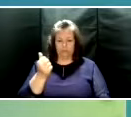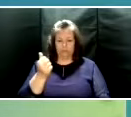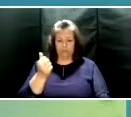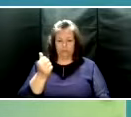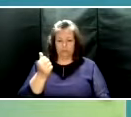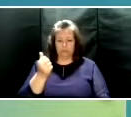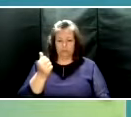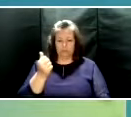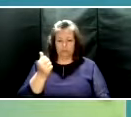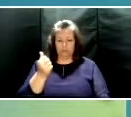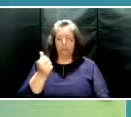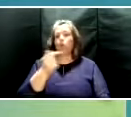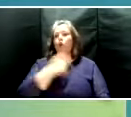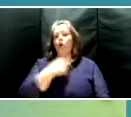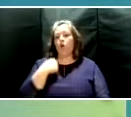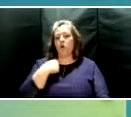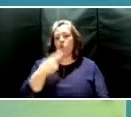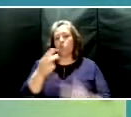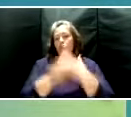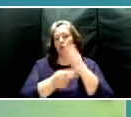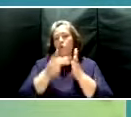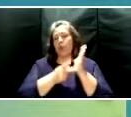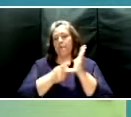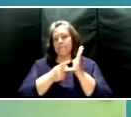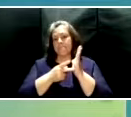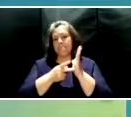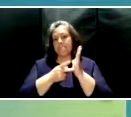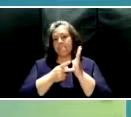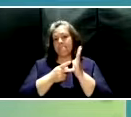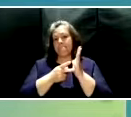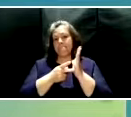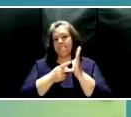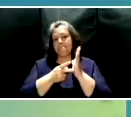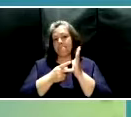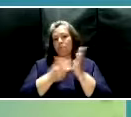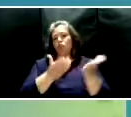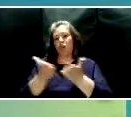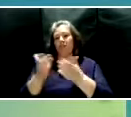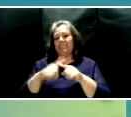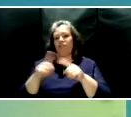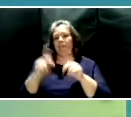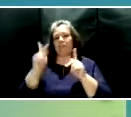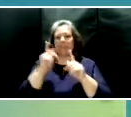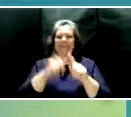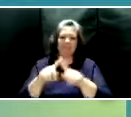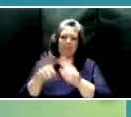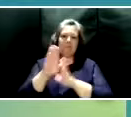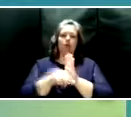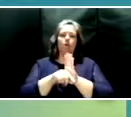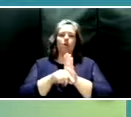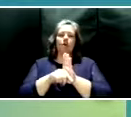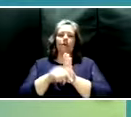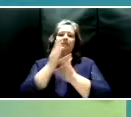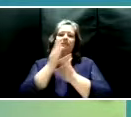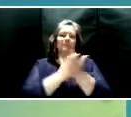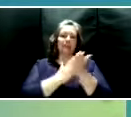is, our program serves so many different people with different backgrounds. We mentioned some of them